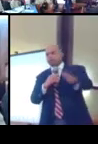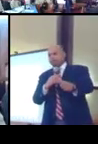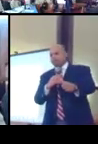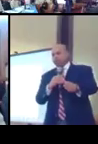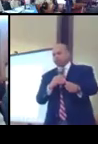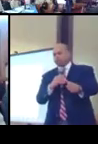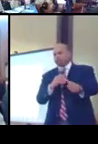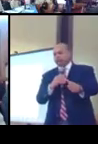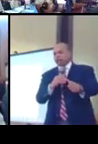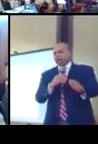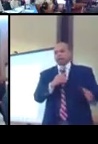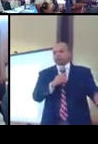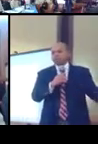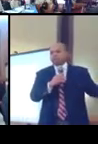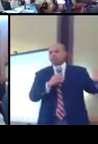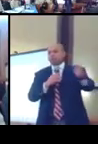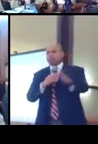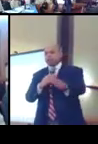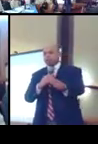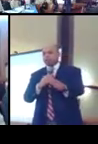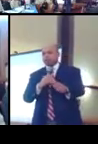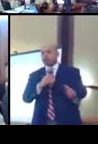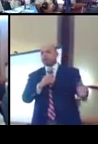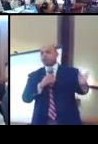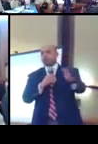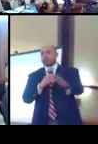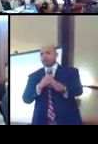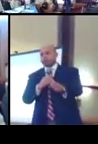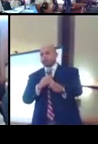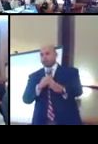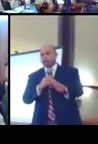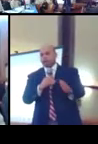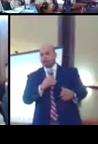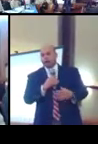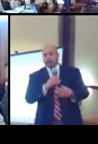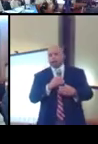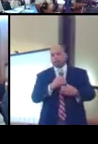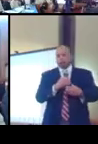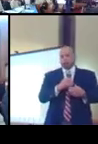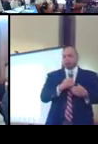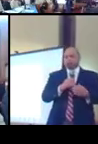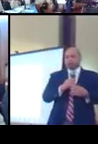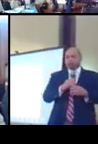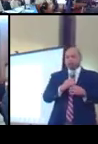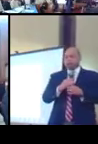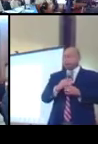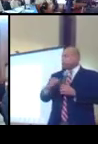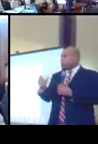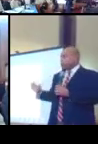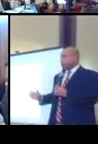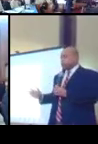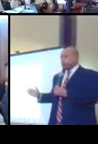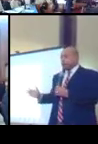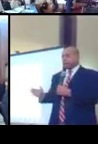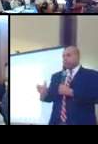50,000 there, and who's a champion of the city who's going to talk about that? So, and looking